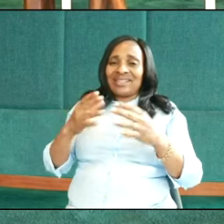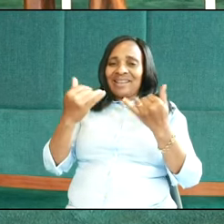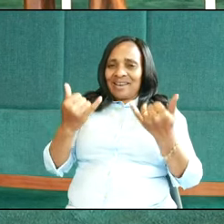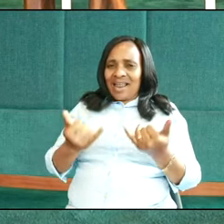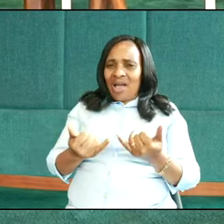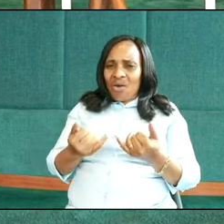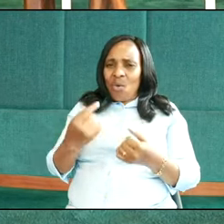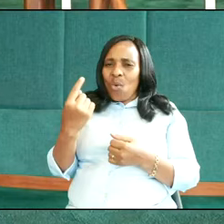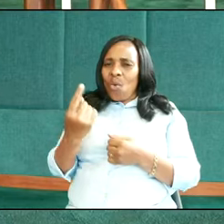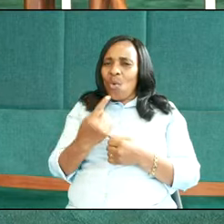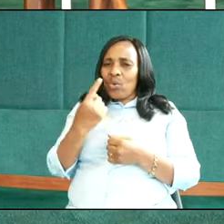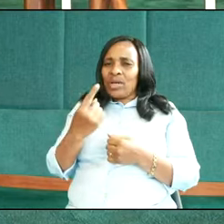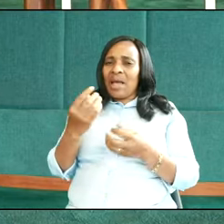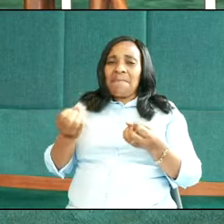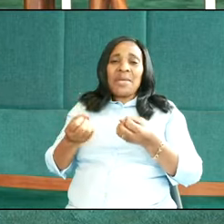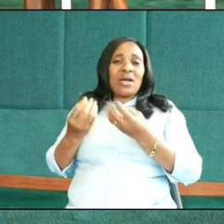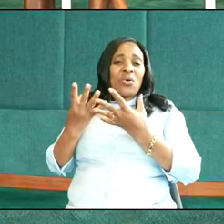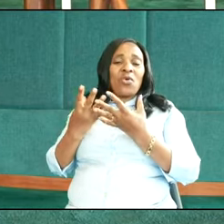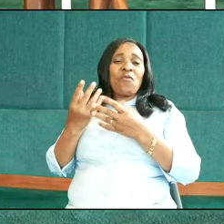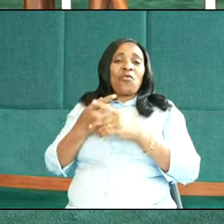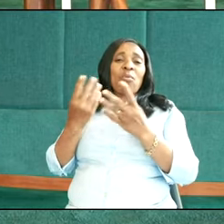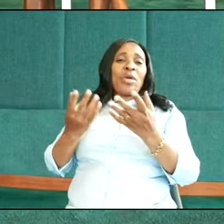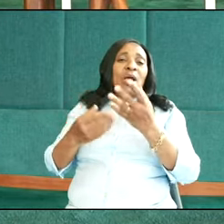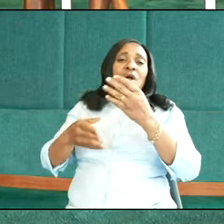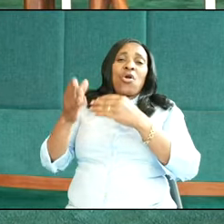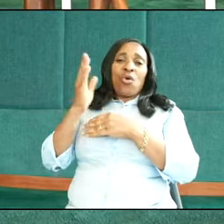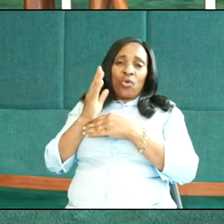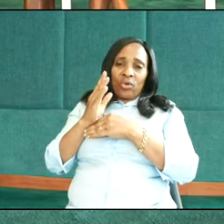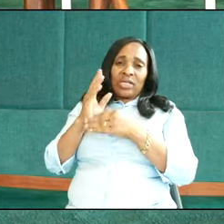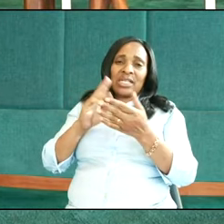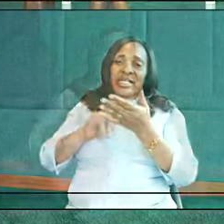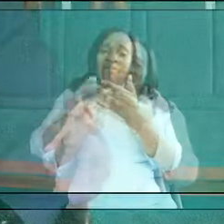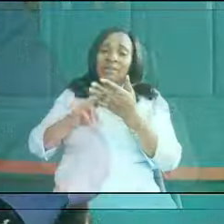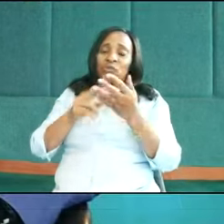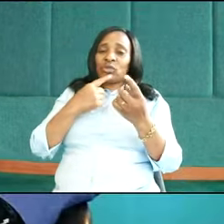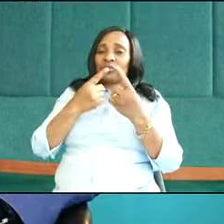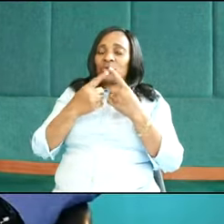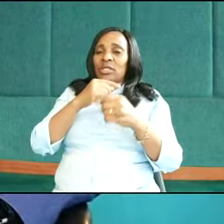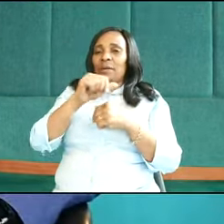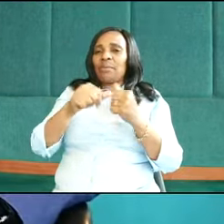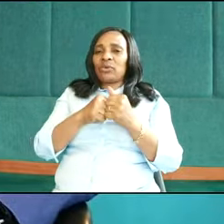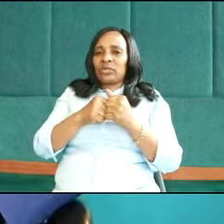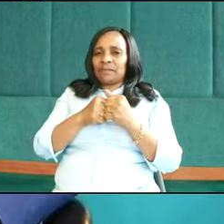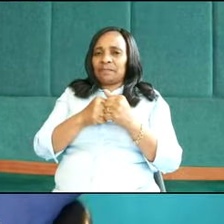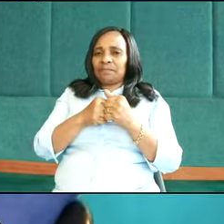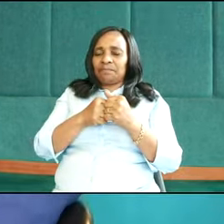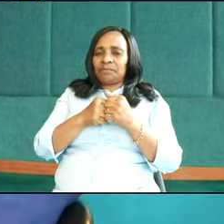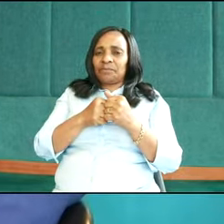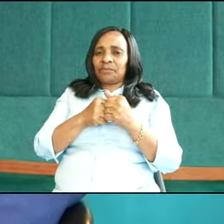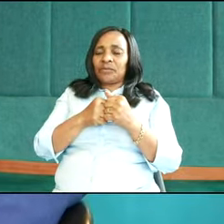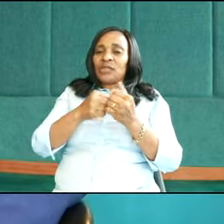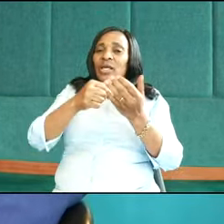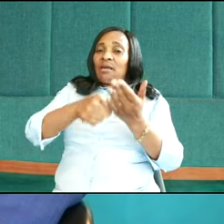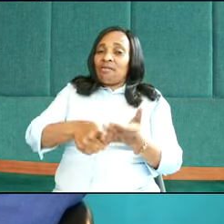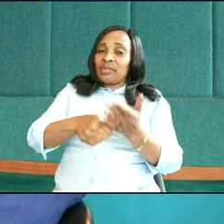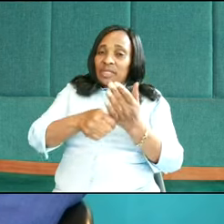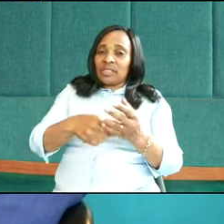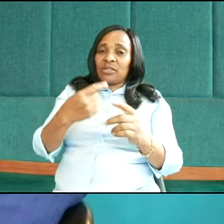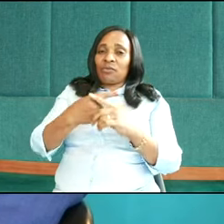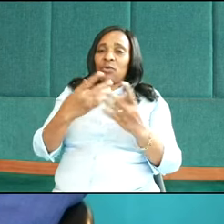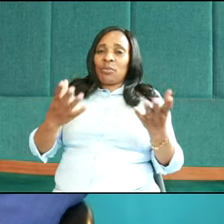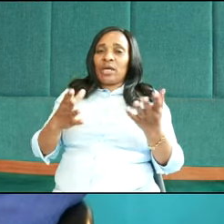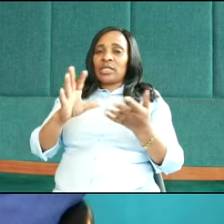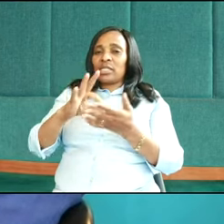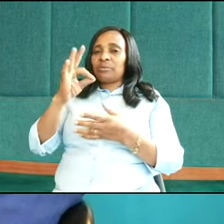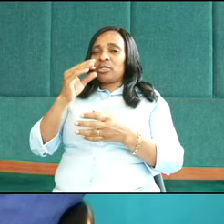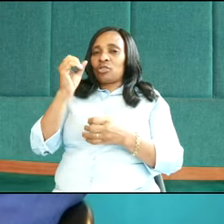it's only a miracle from God. The verse that you've just emphasized, or rather the sentence that you've just emphasized from, you know, the spirit